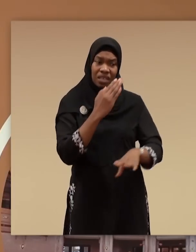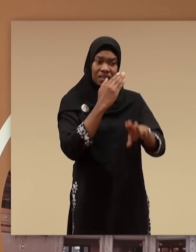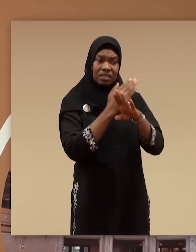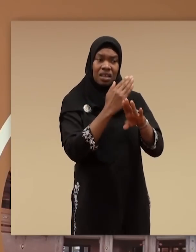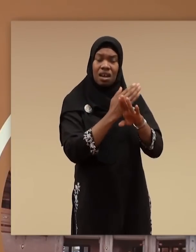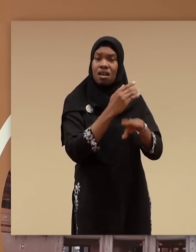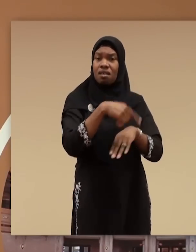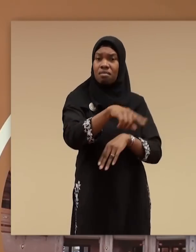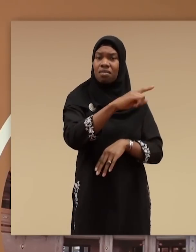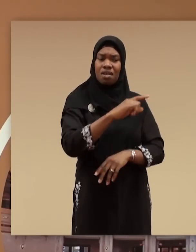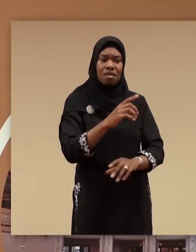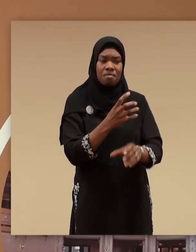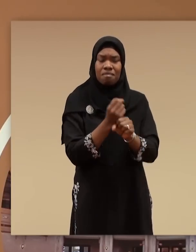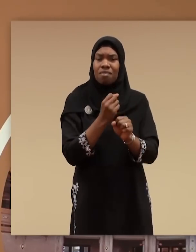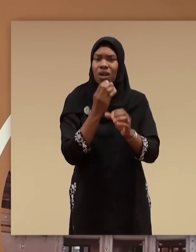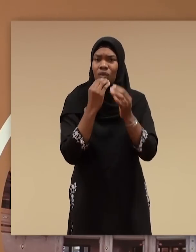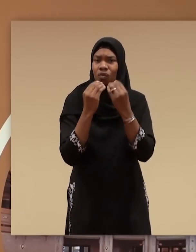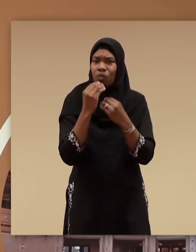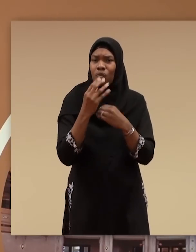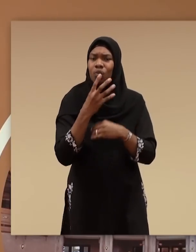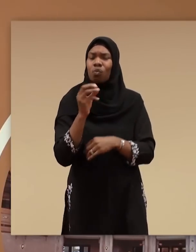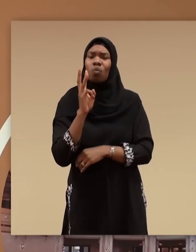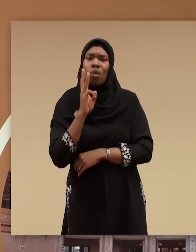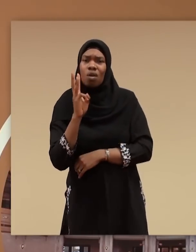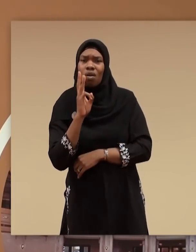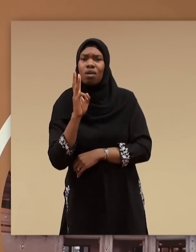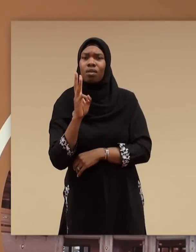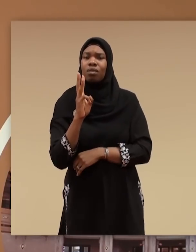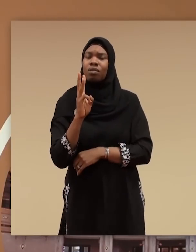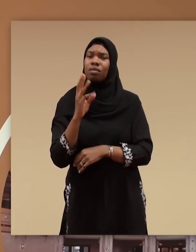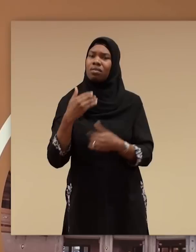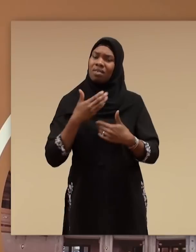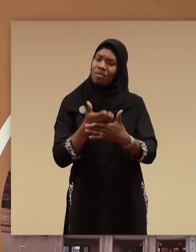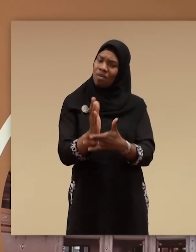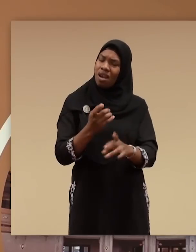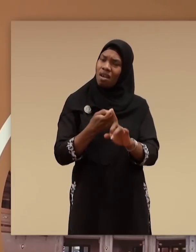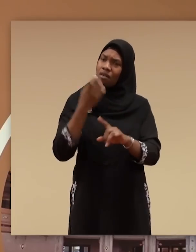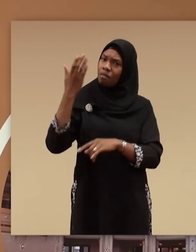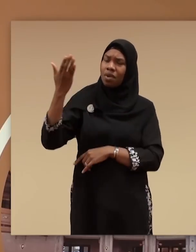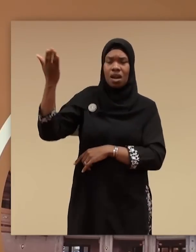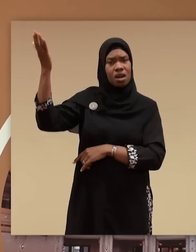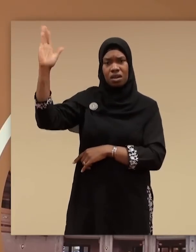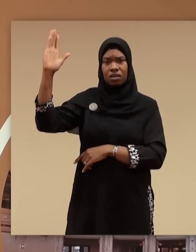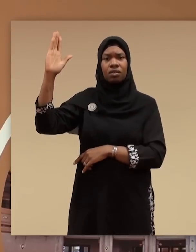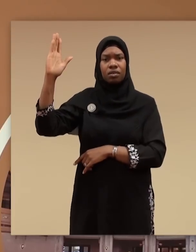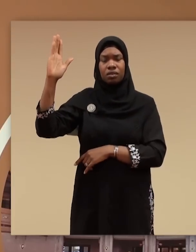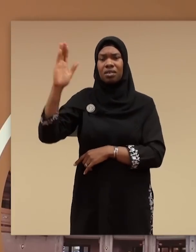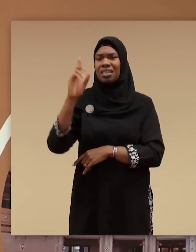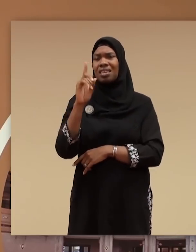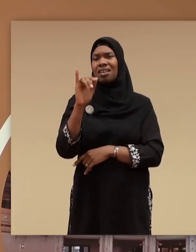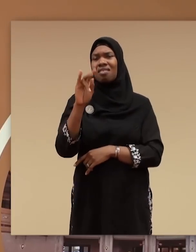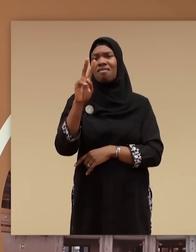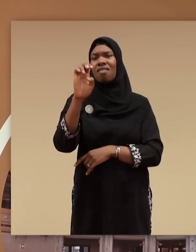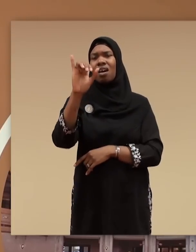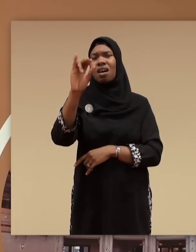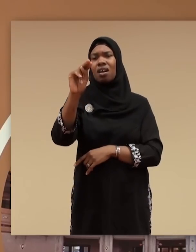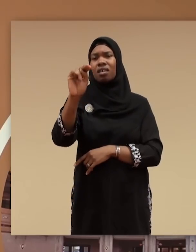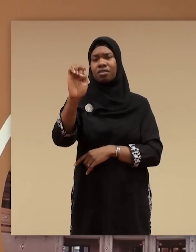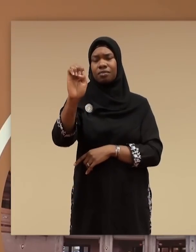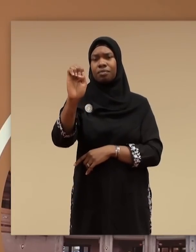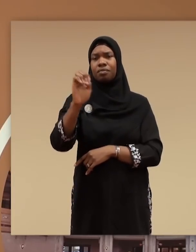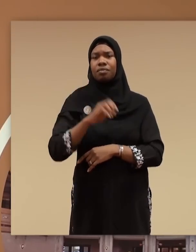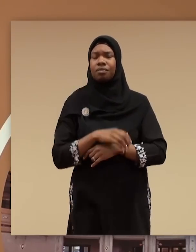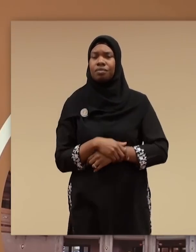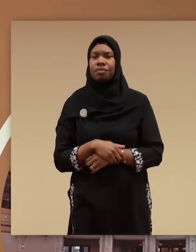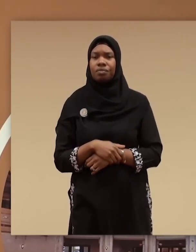him die from thirst. These are divine rights. Doesn't matter how tyrant